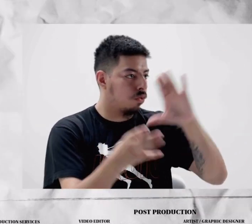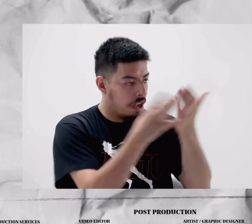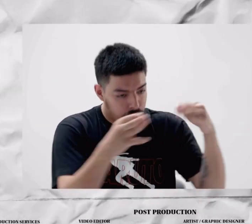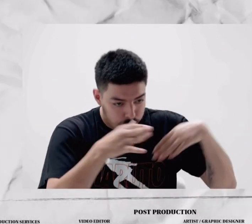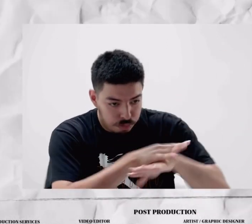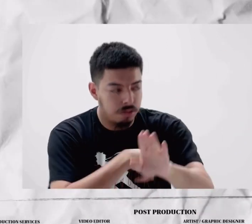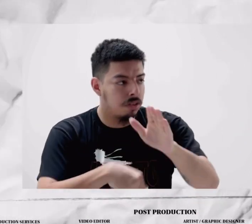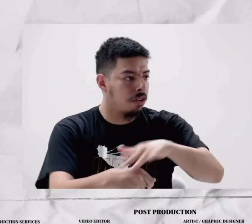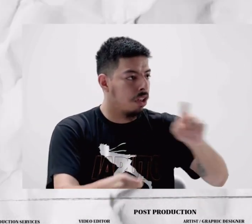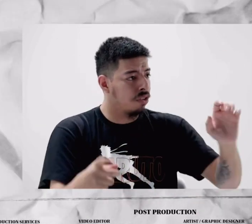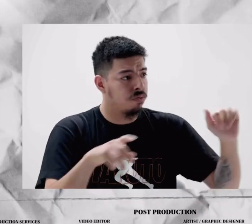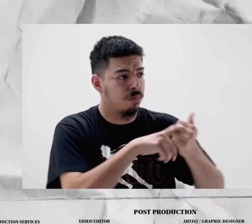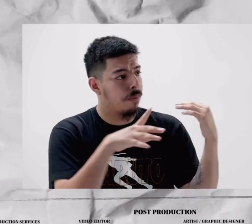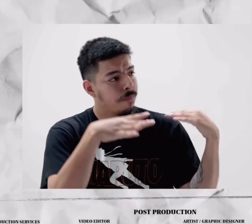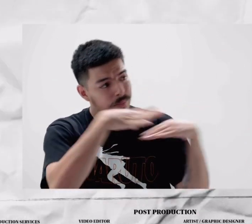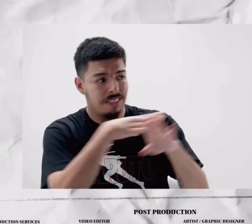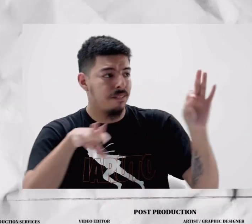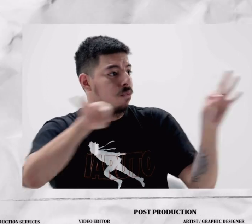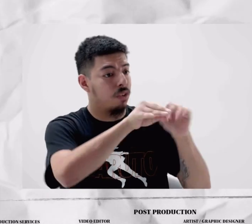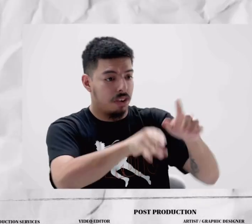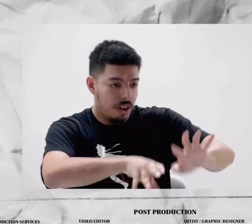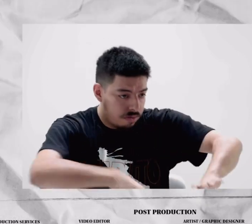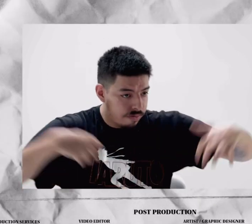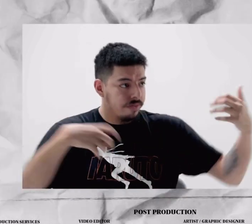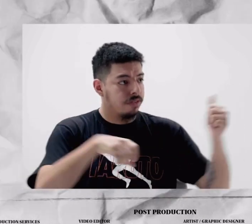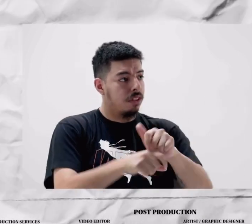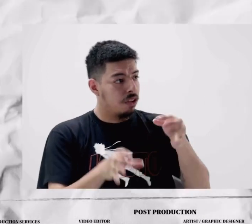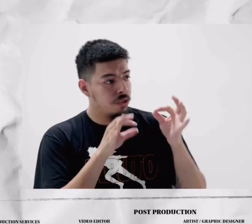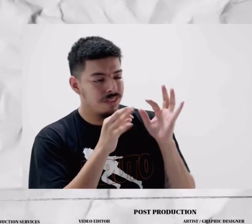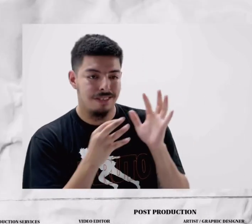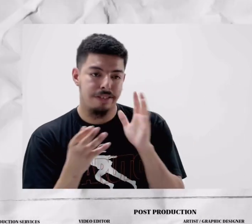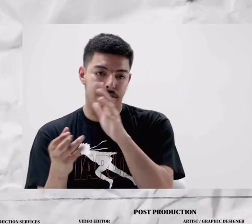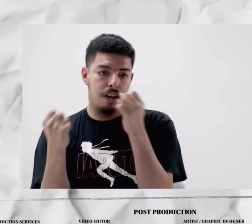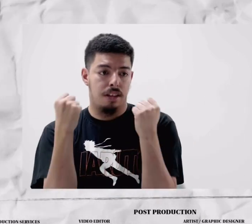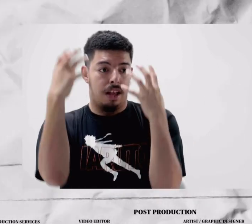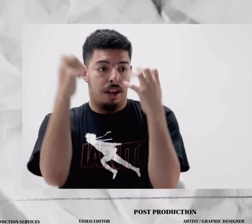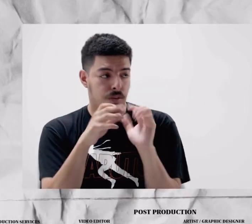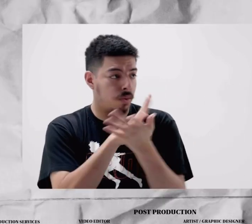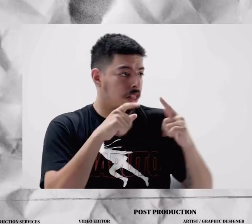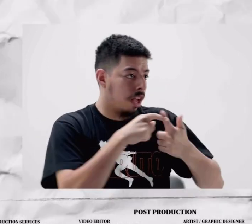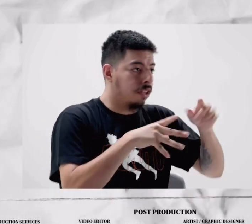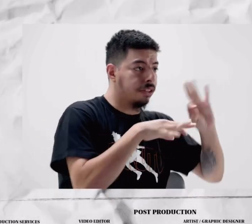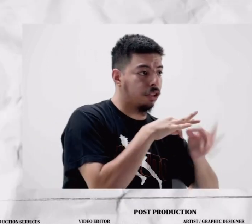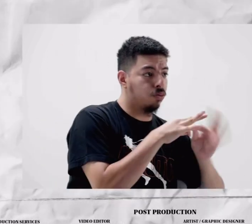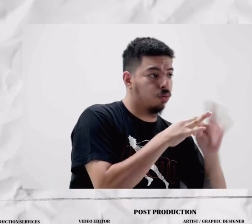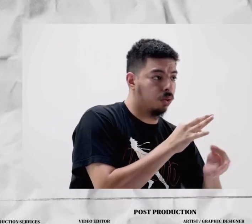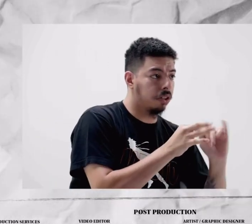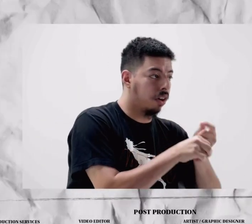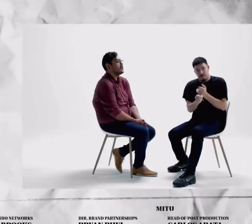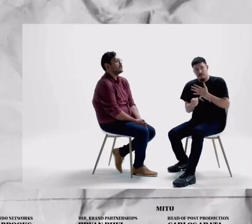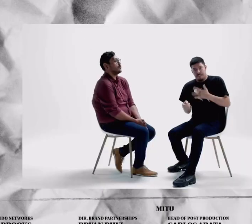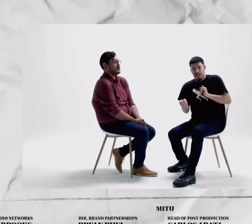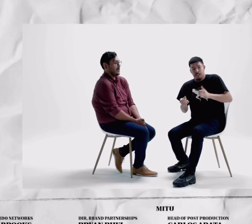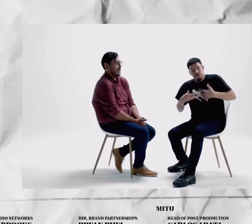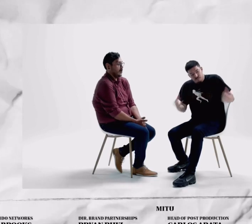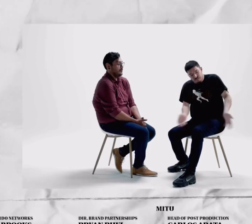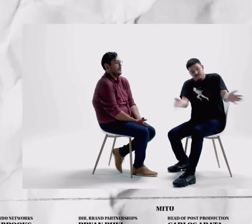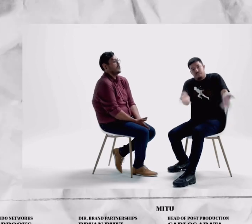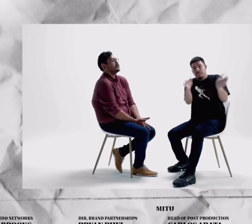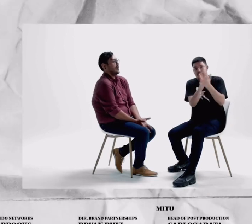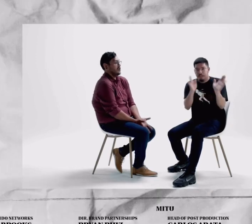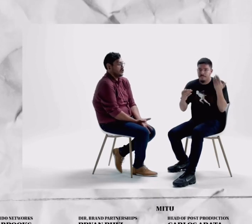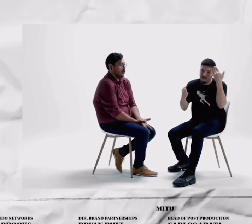itself, you know, and then people can come in and take classes, you know, and also find community. So we try to